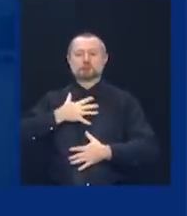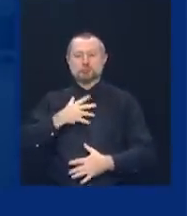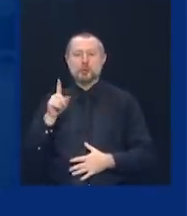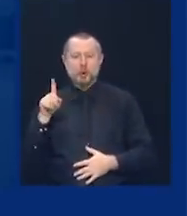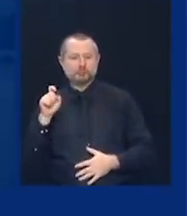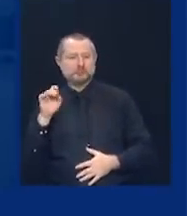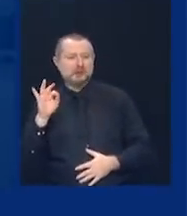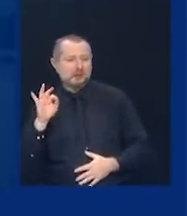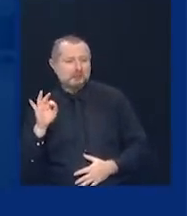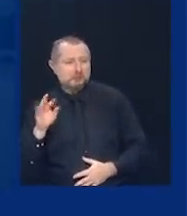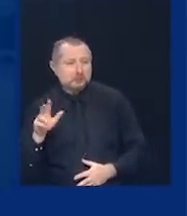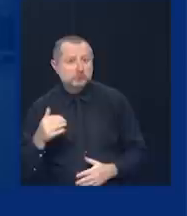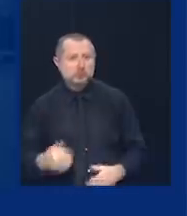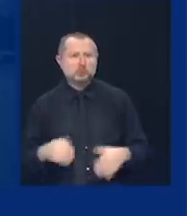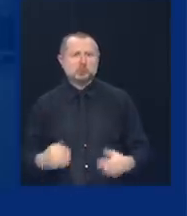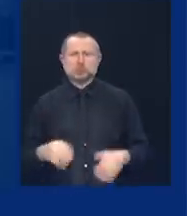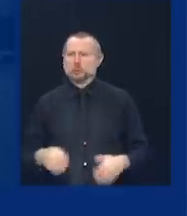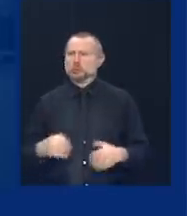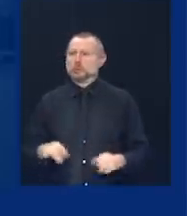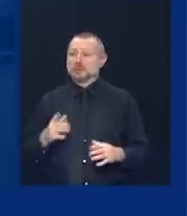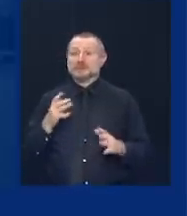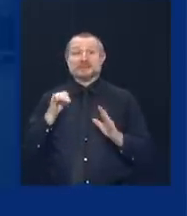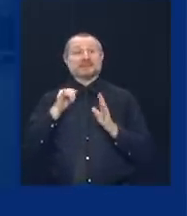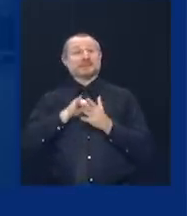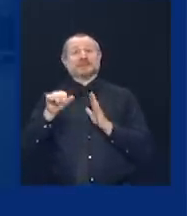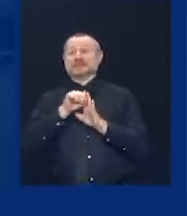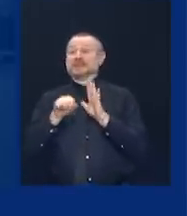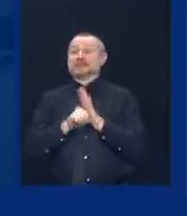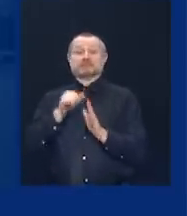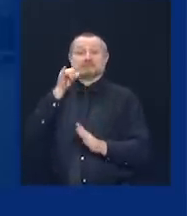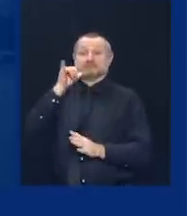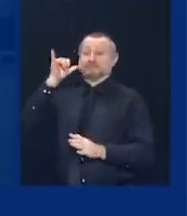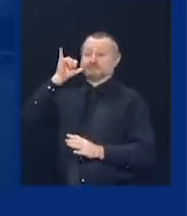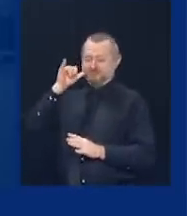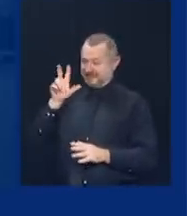York State, yesterday, 3.4.